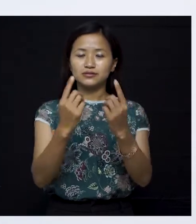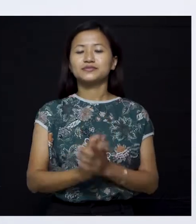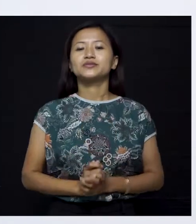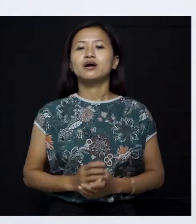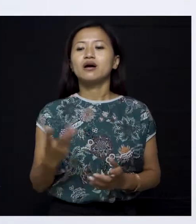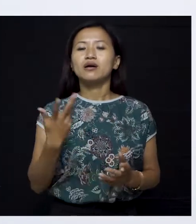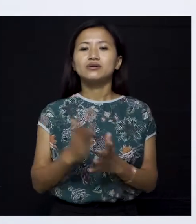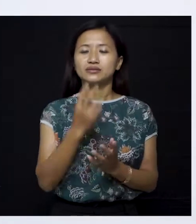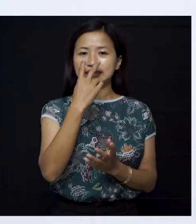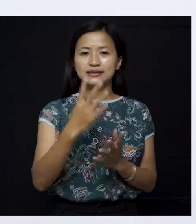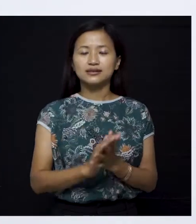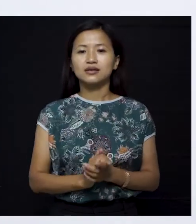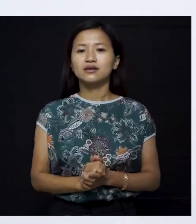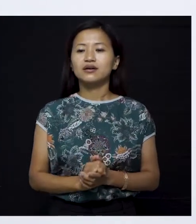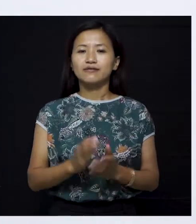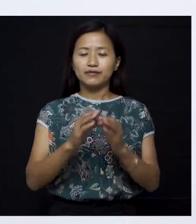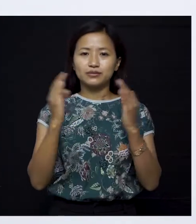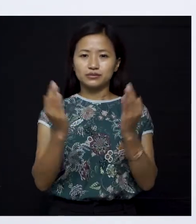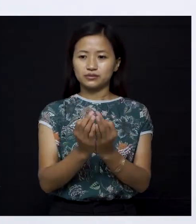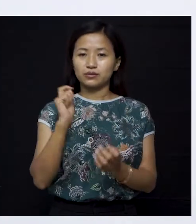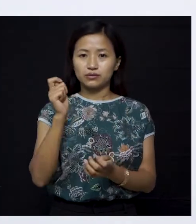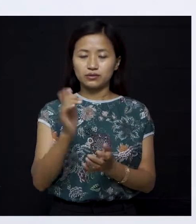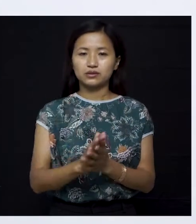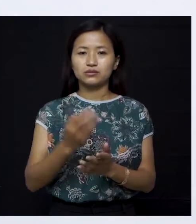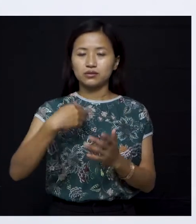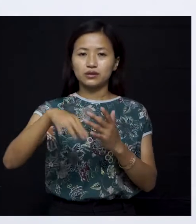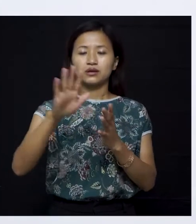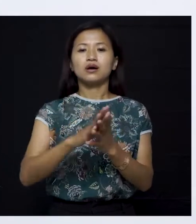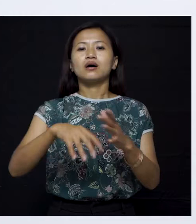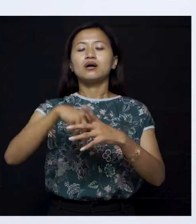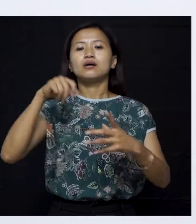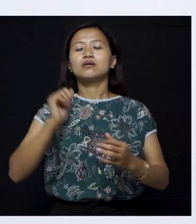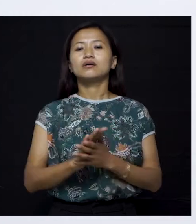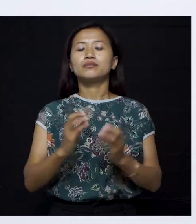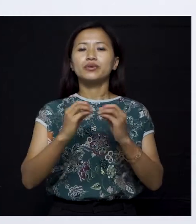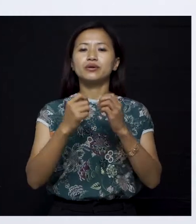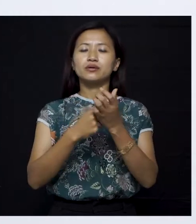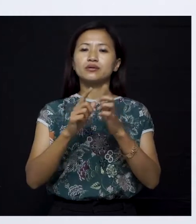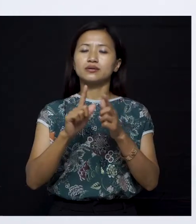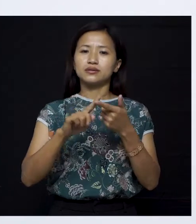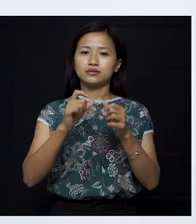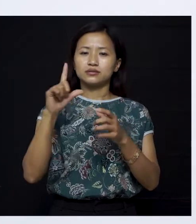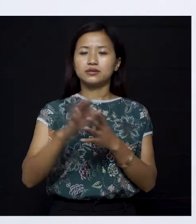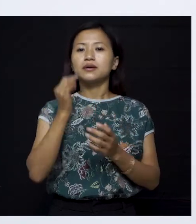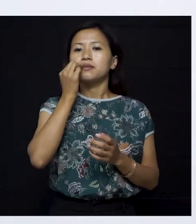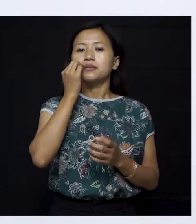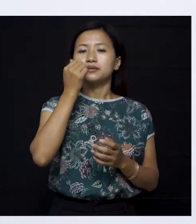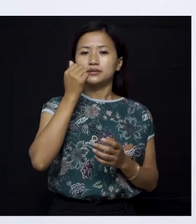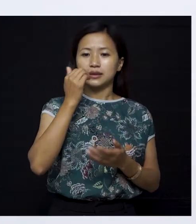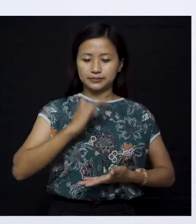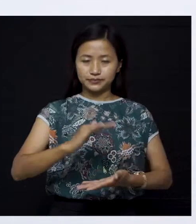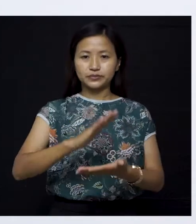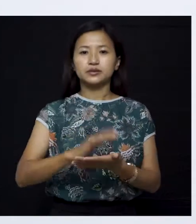see how the family divides the work. The work of going out is taken by Bartley, the son, that is also the male, and